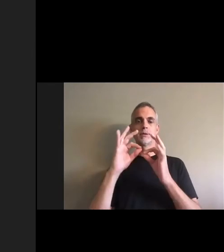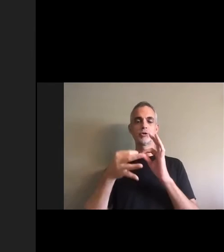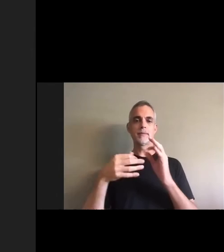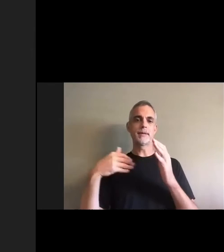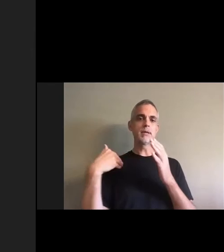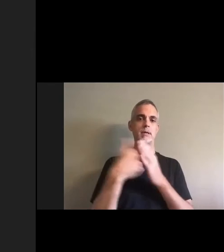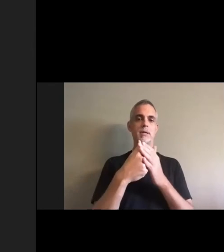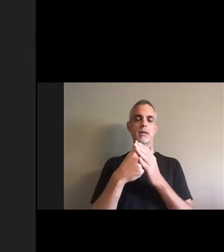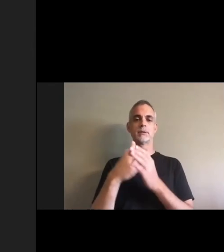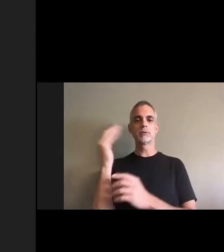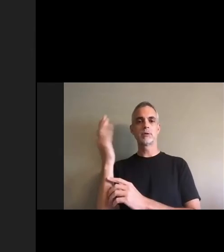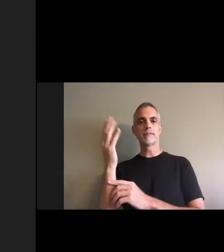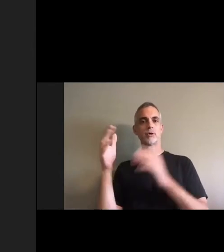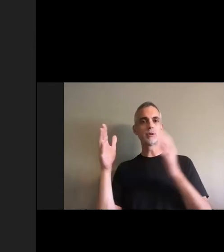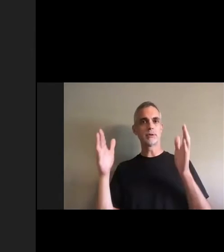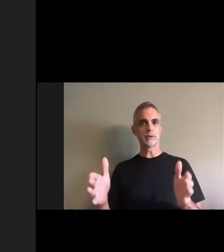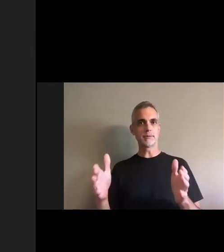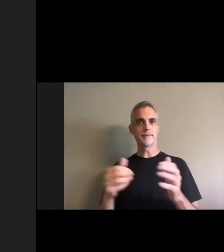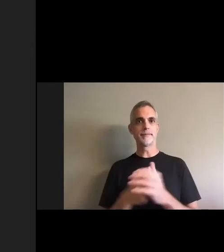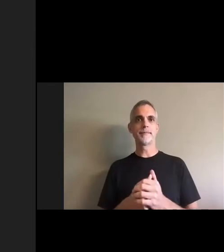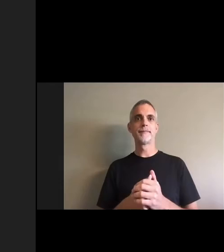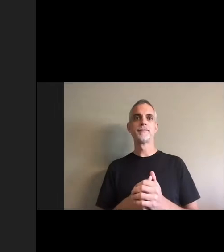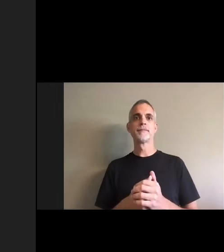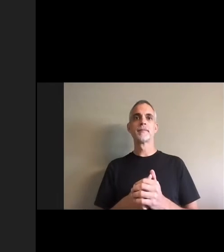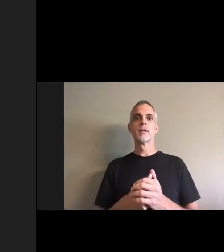interpreters next to the presenter.